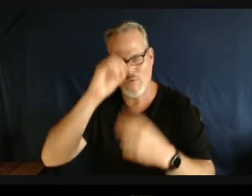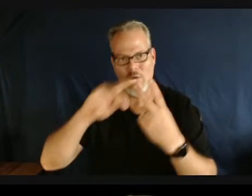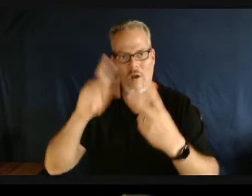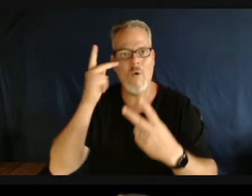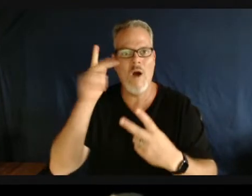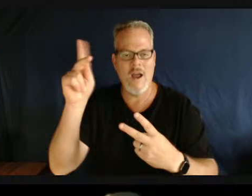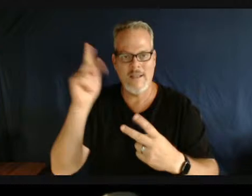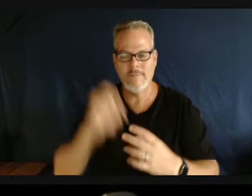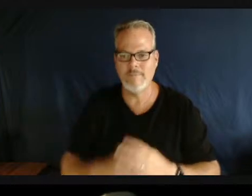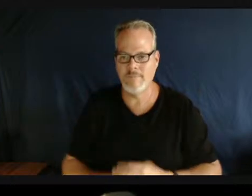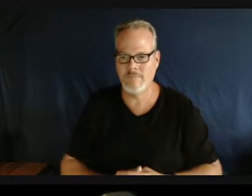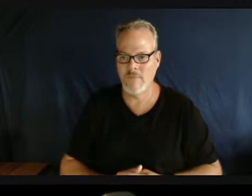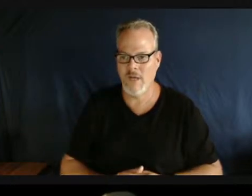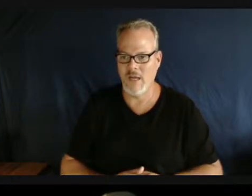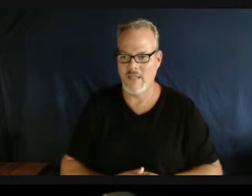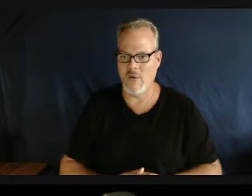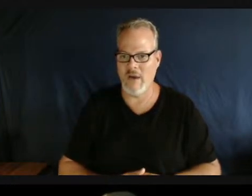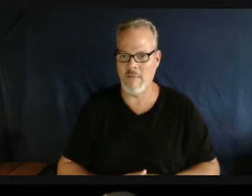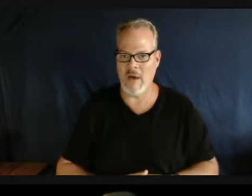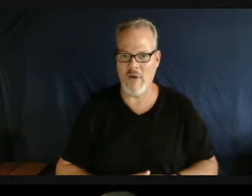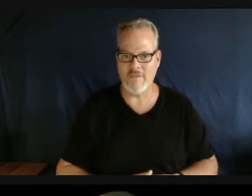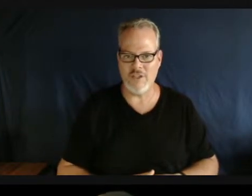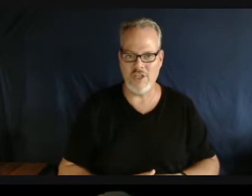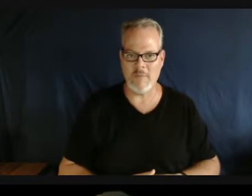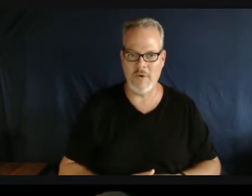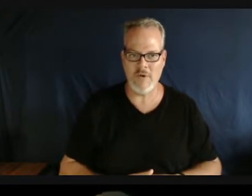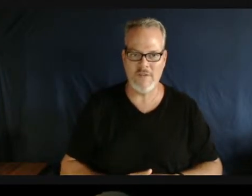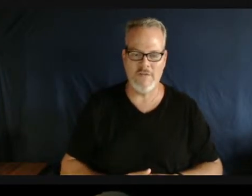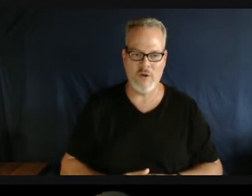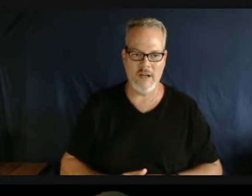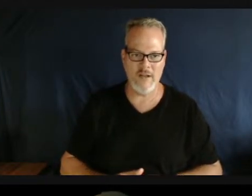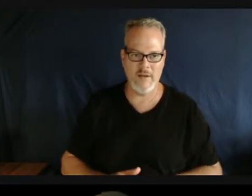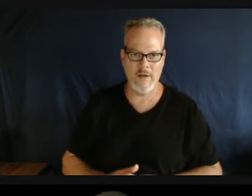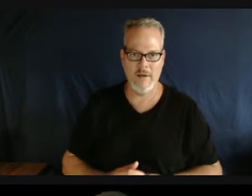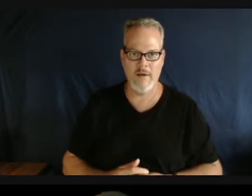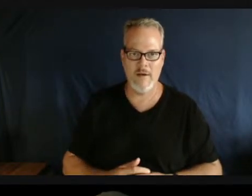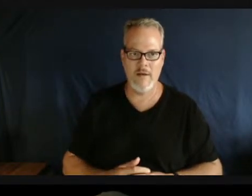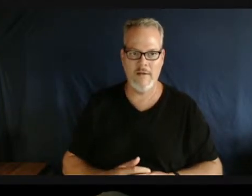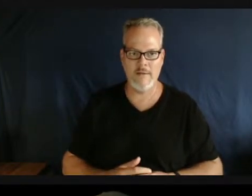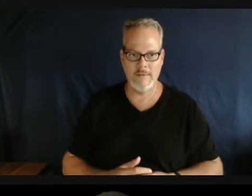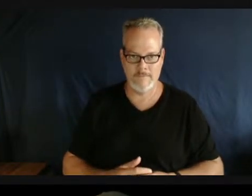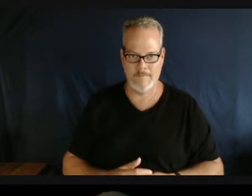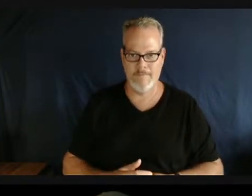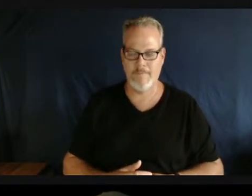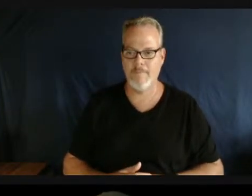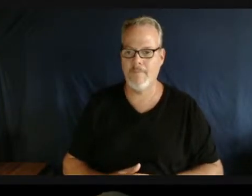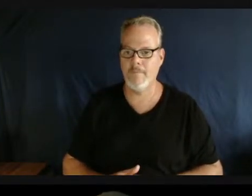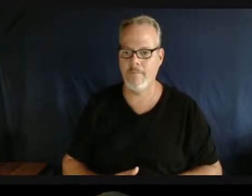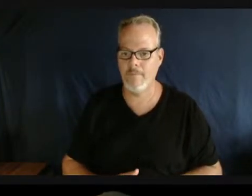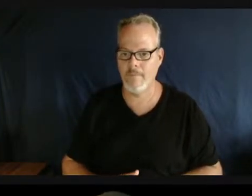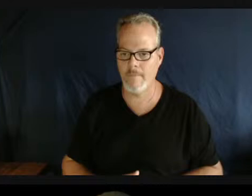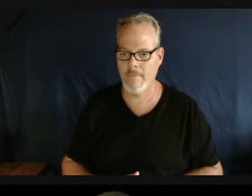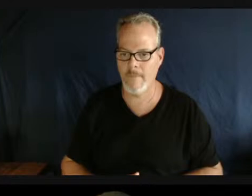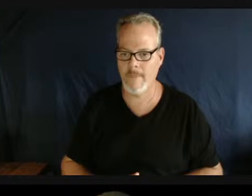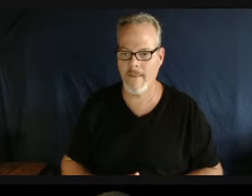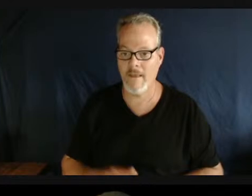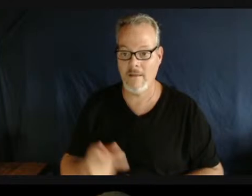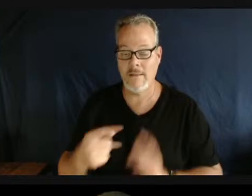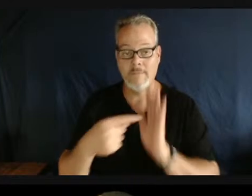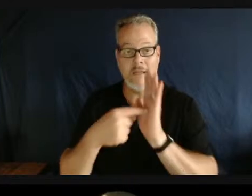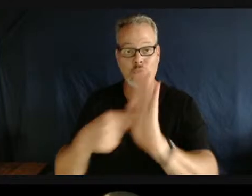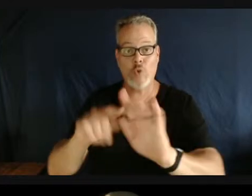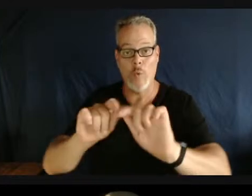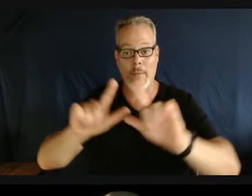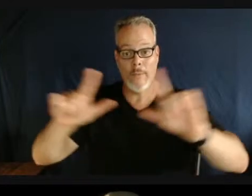So we can look at the State of Hawaii Department of Health air quality. Let's get this to reset there. It is showing us